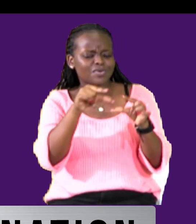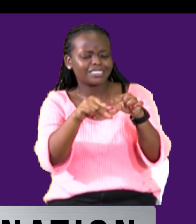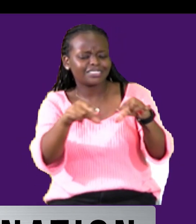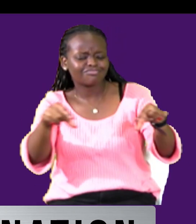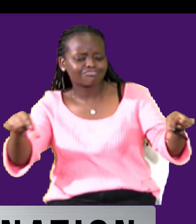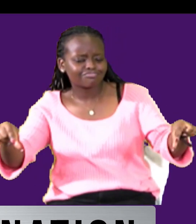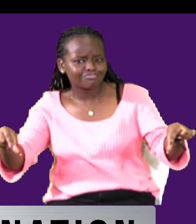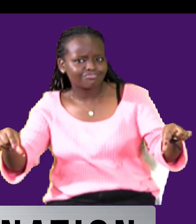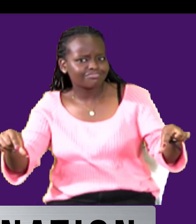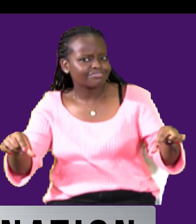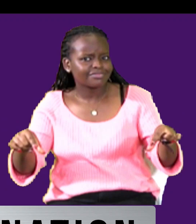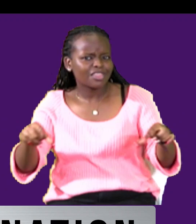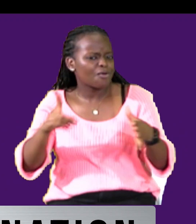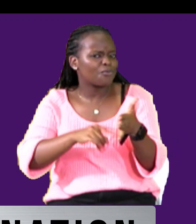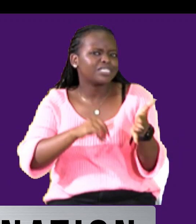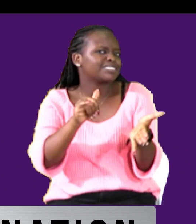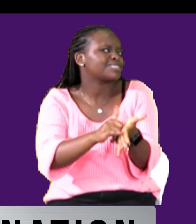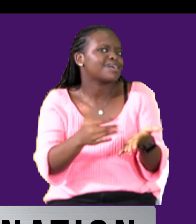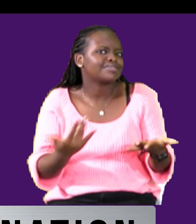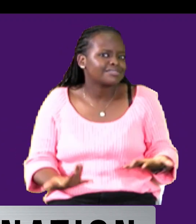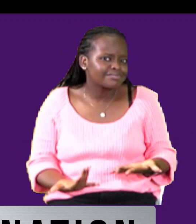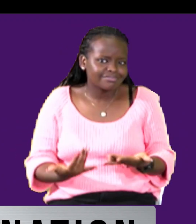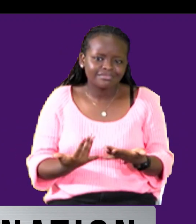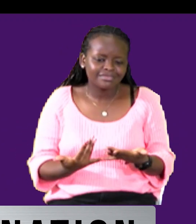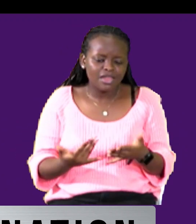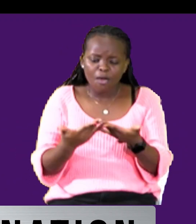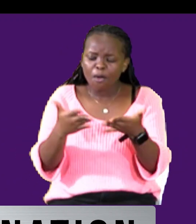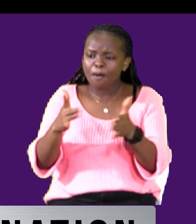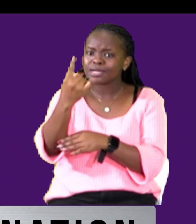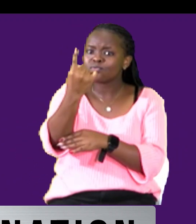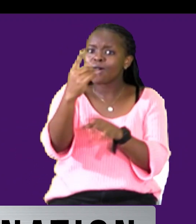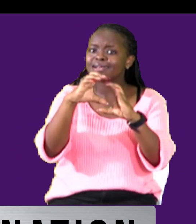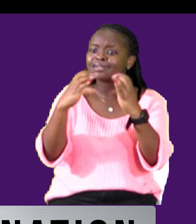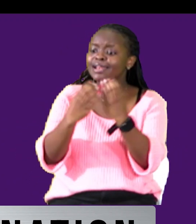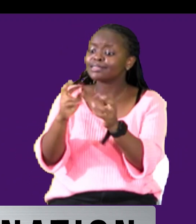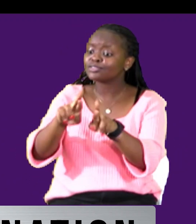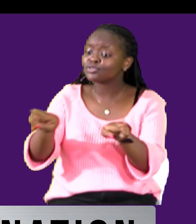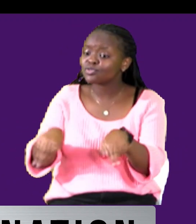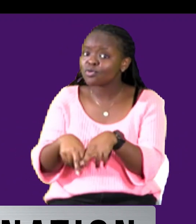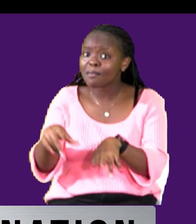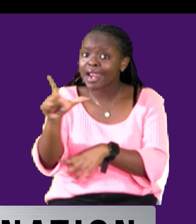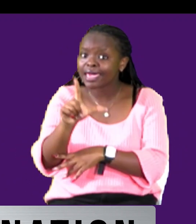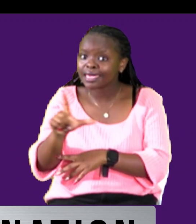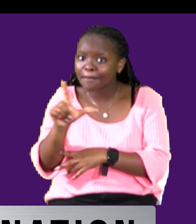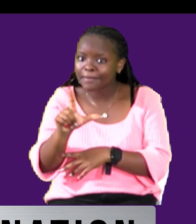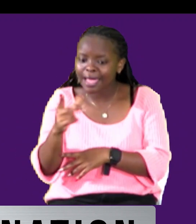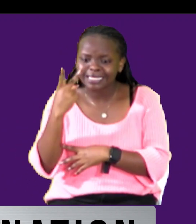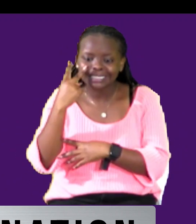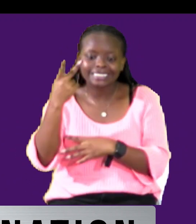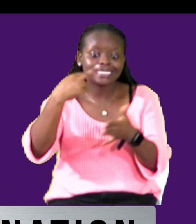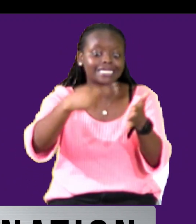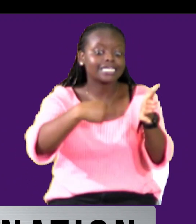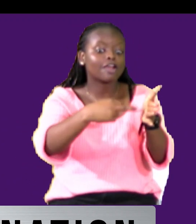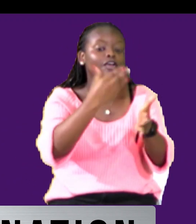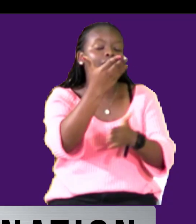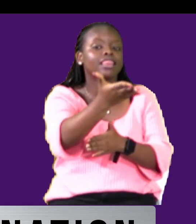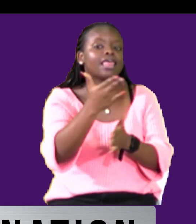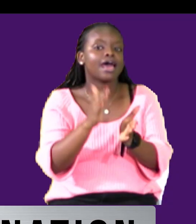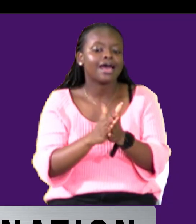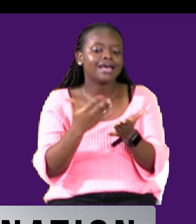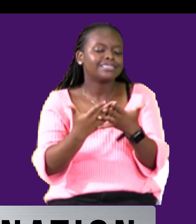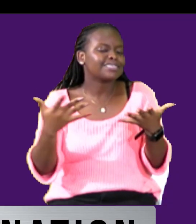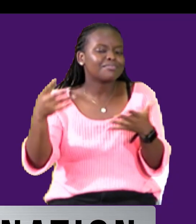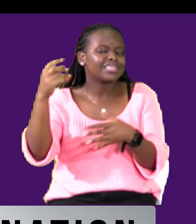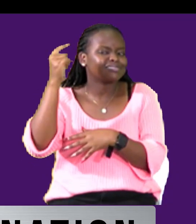president was doing? President anatoka hapa anaenda open one classroom in Laikipia. We saw it's on record. Something that doesn't make